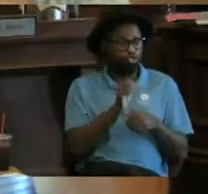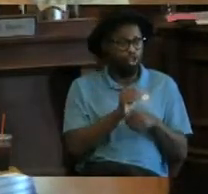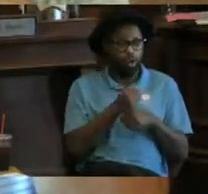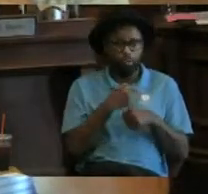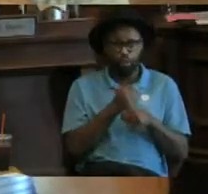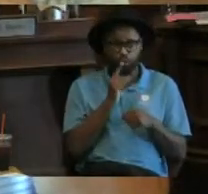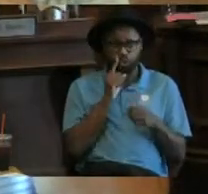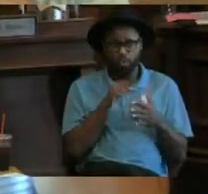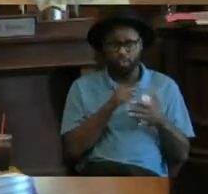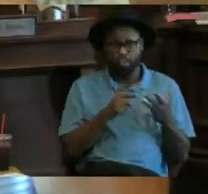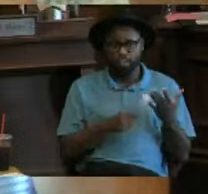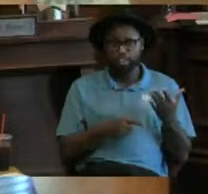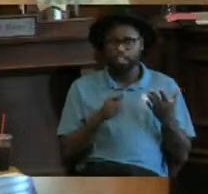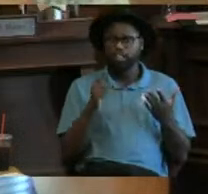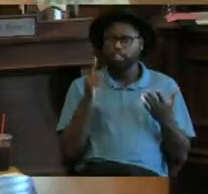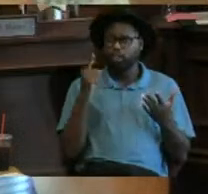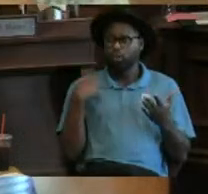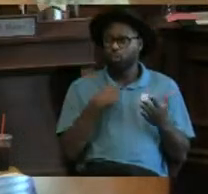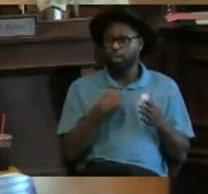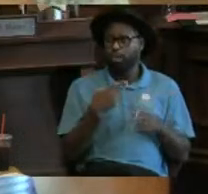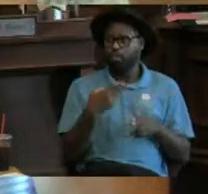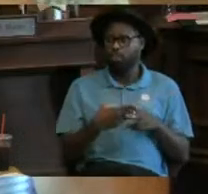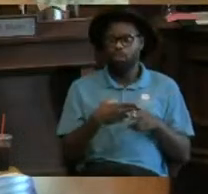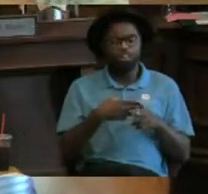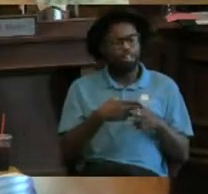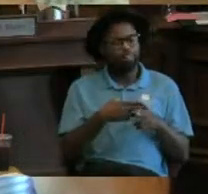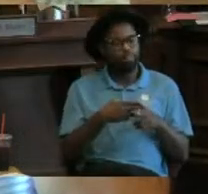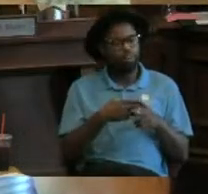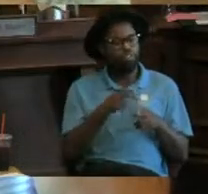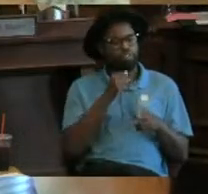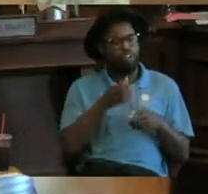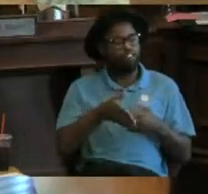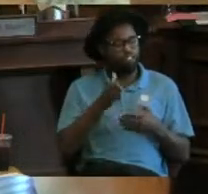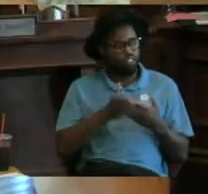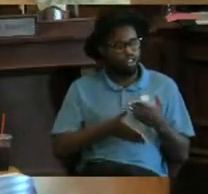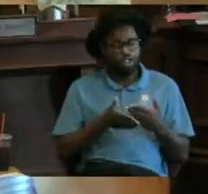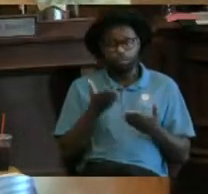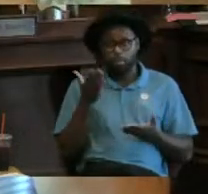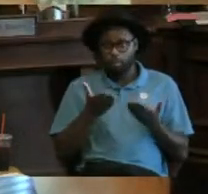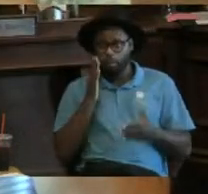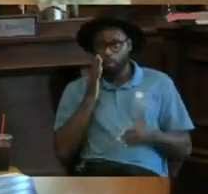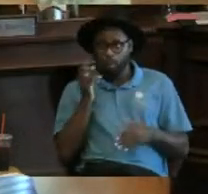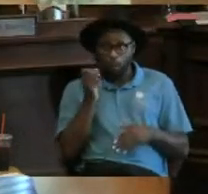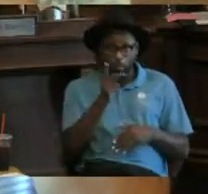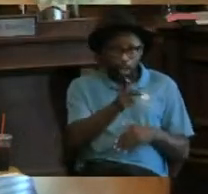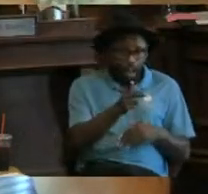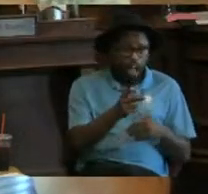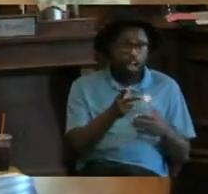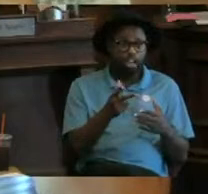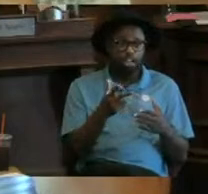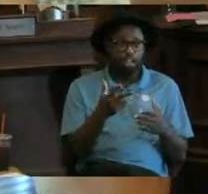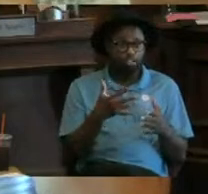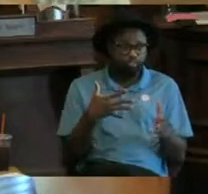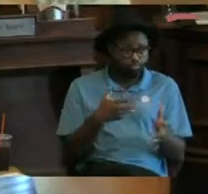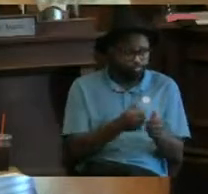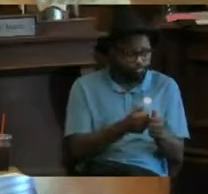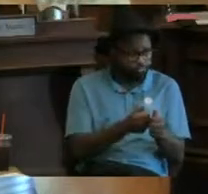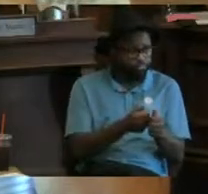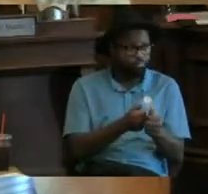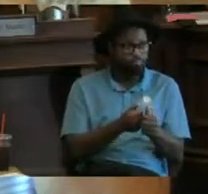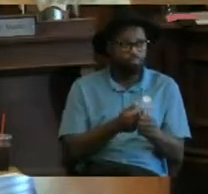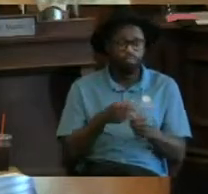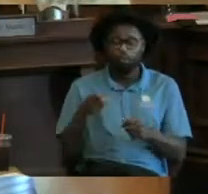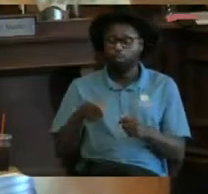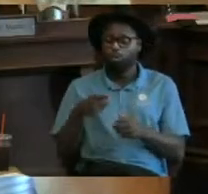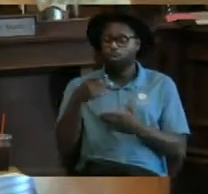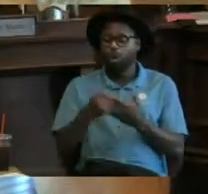would consider either temporary, unfinished, incomplete, incomplete work that we might have to go back out is pretty limited. But on a project like this with a single